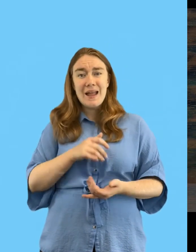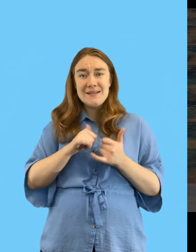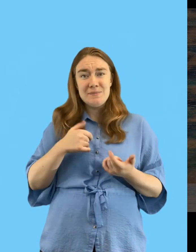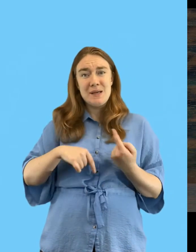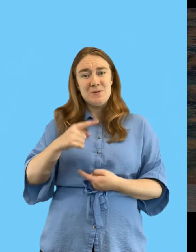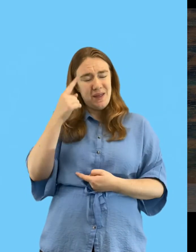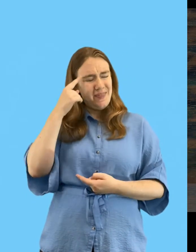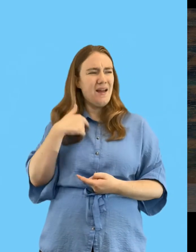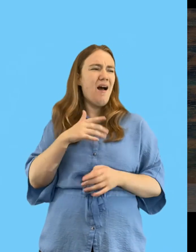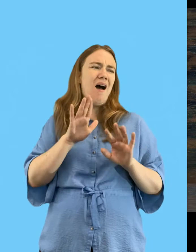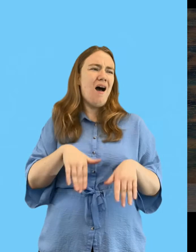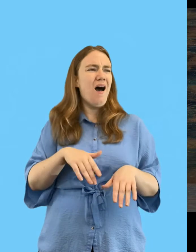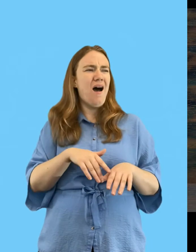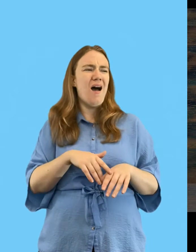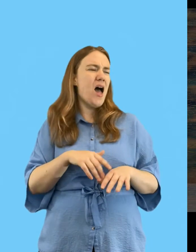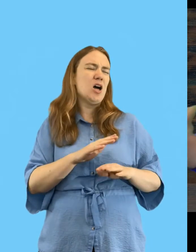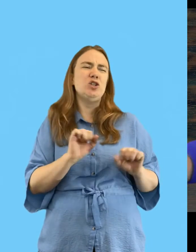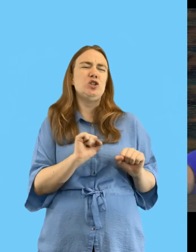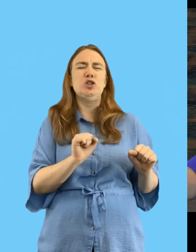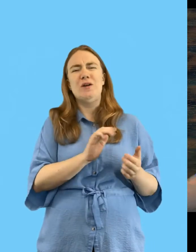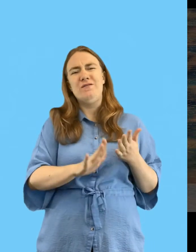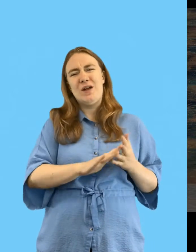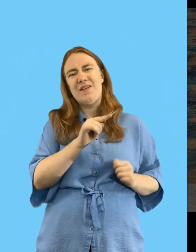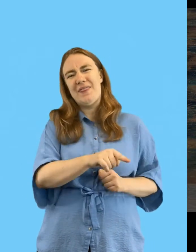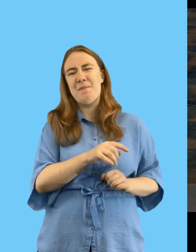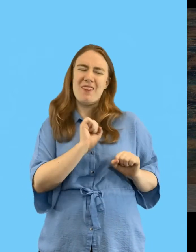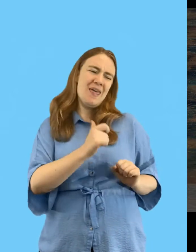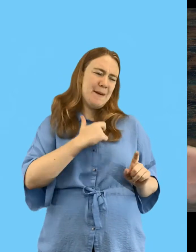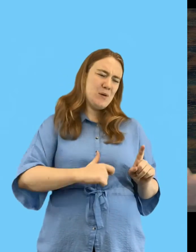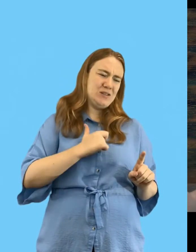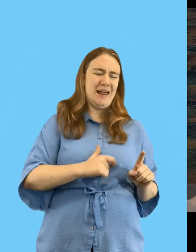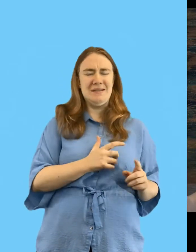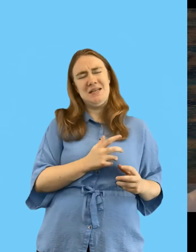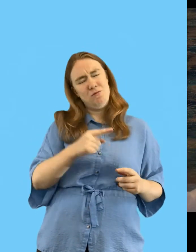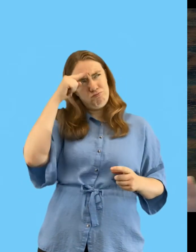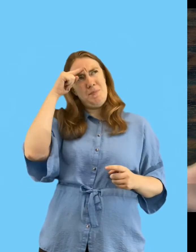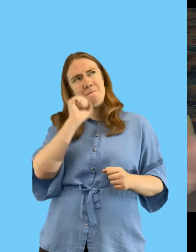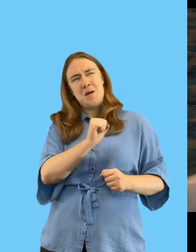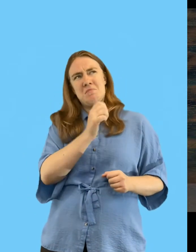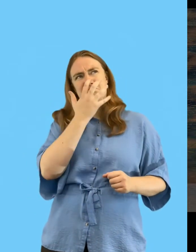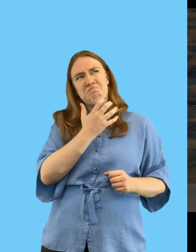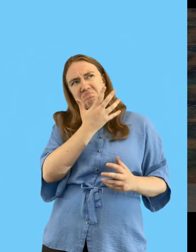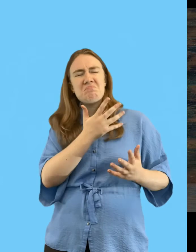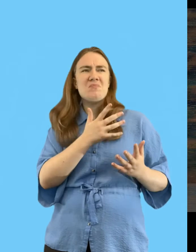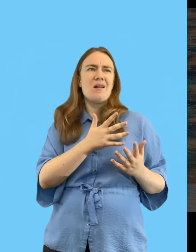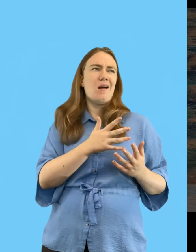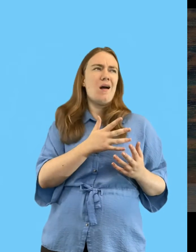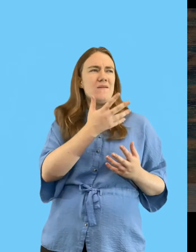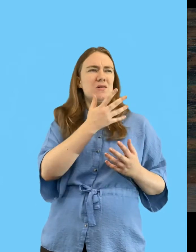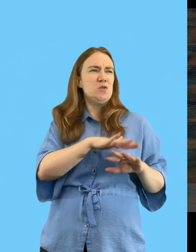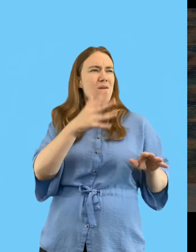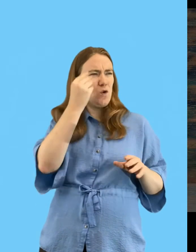attitude as a rather trivial sin. We might say that's just part of his or her personality. They just hold grudges. It takes them a while to get over